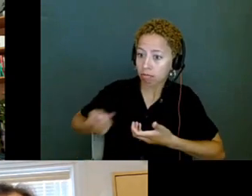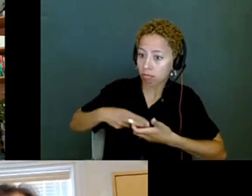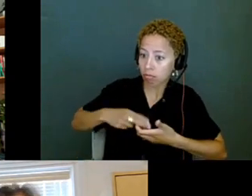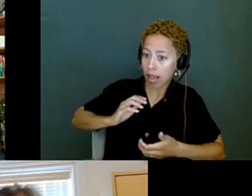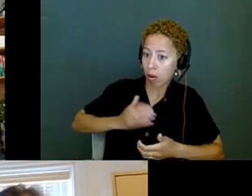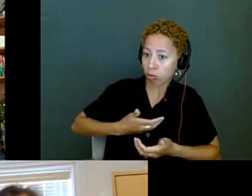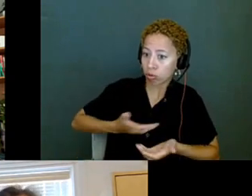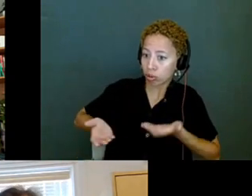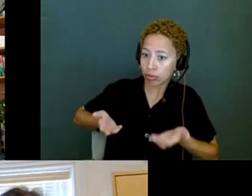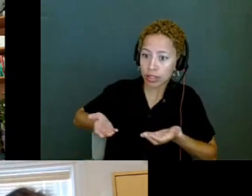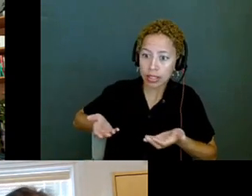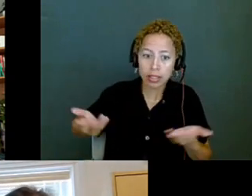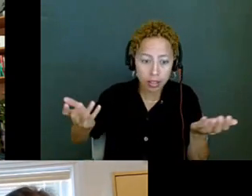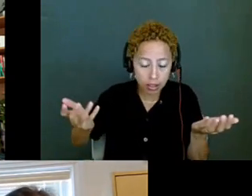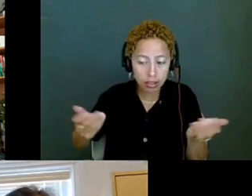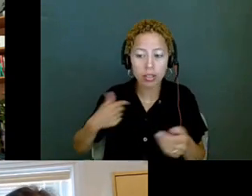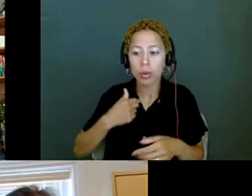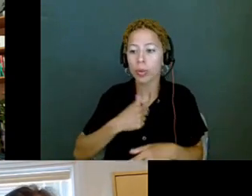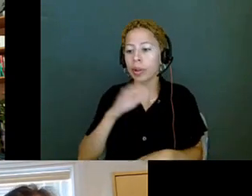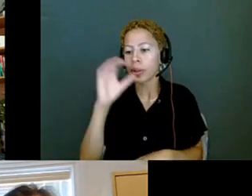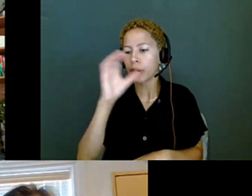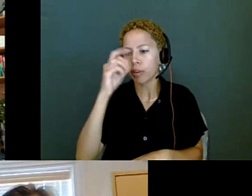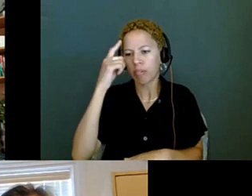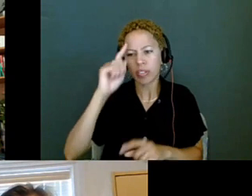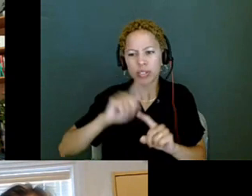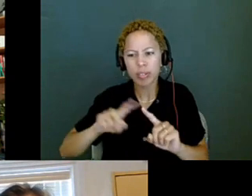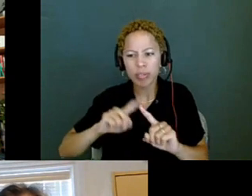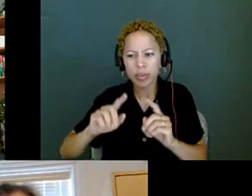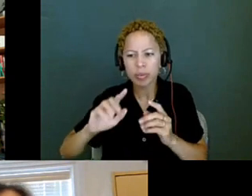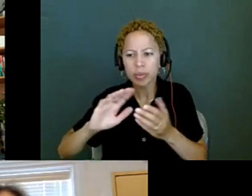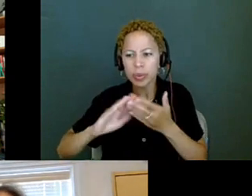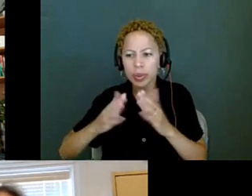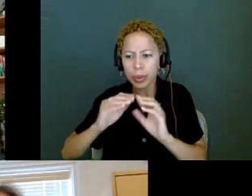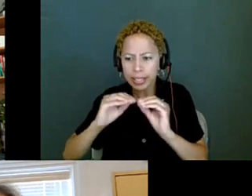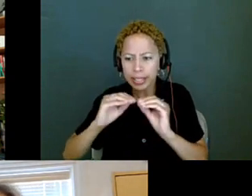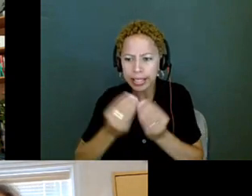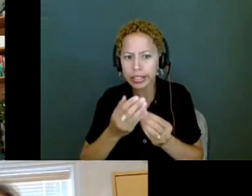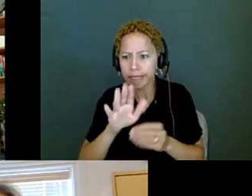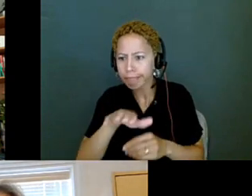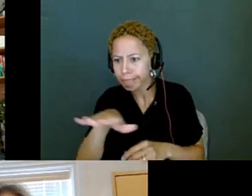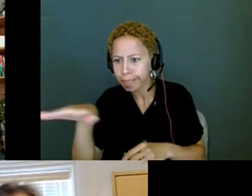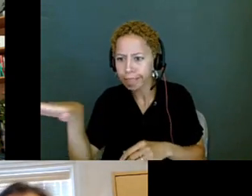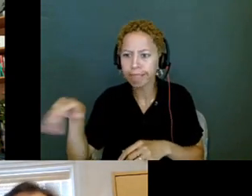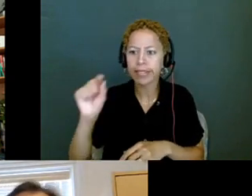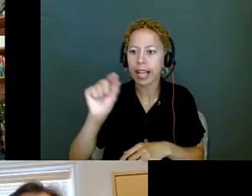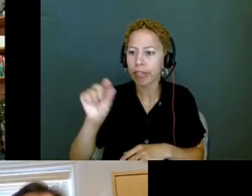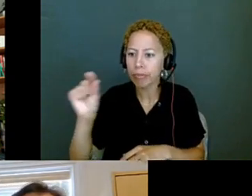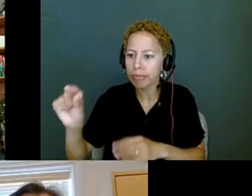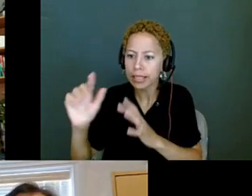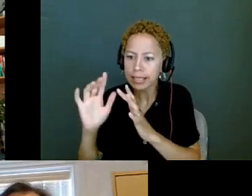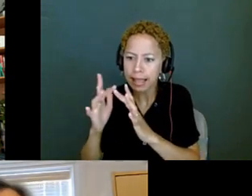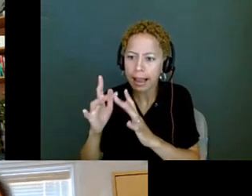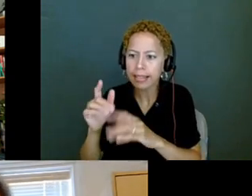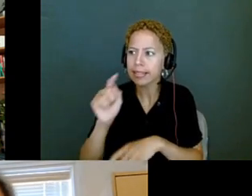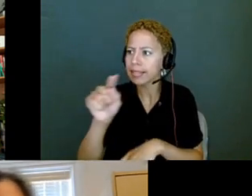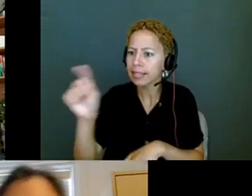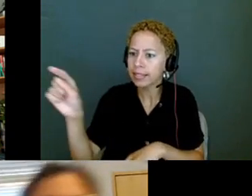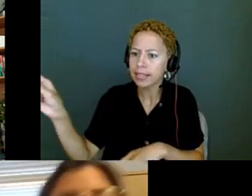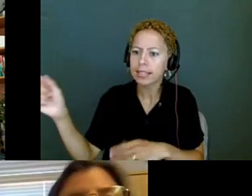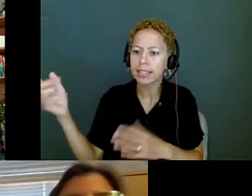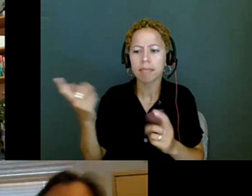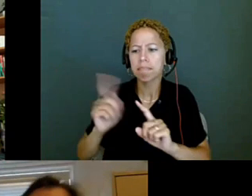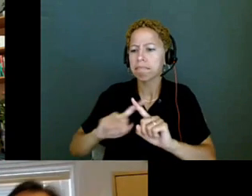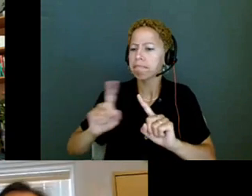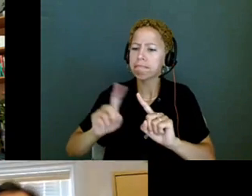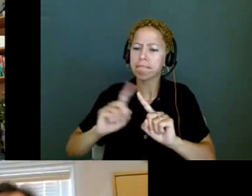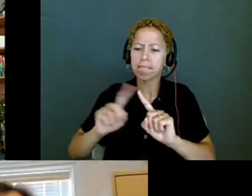post for, we look for community organizations as partner, government sites, and others who might be